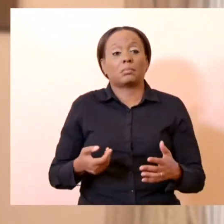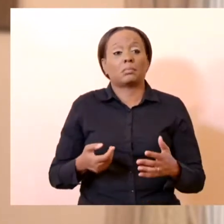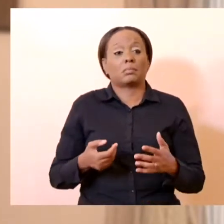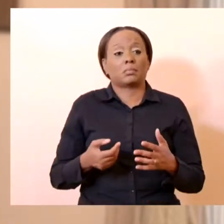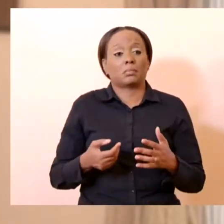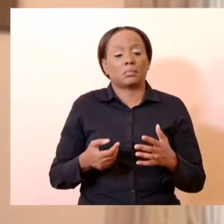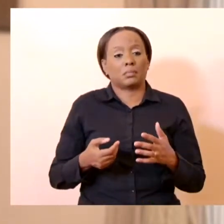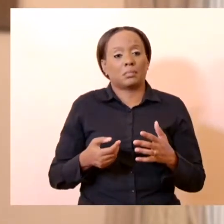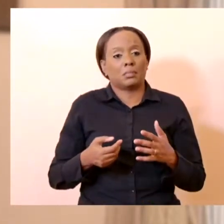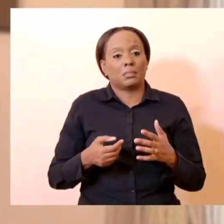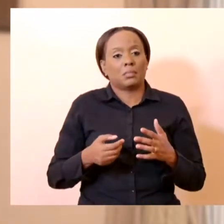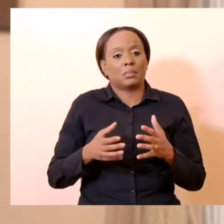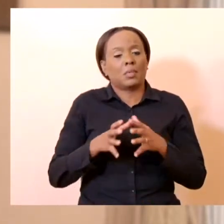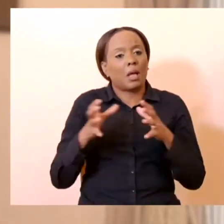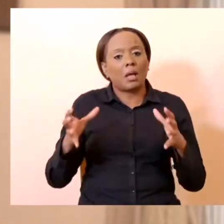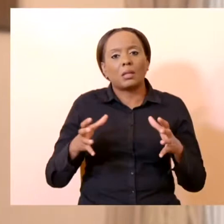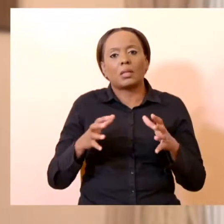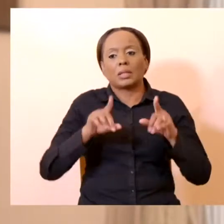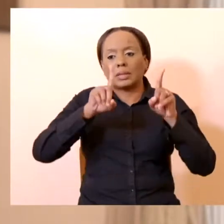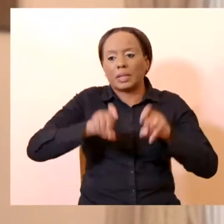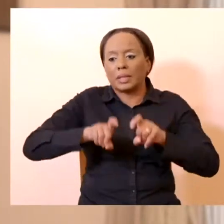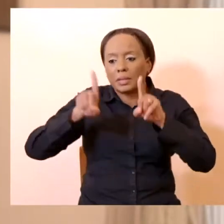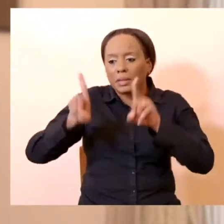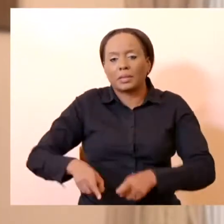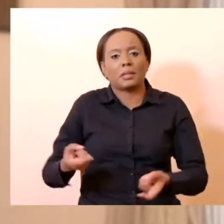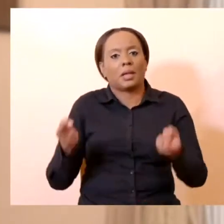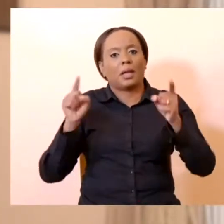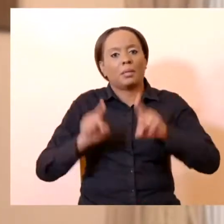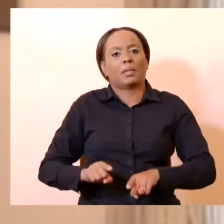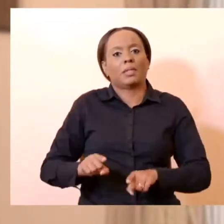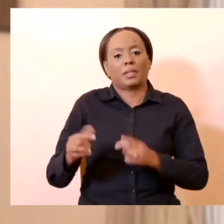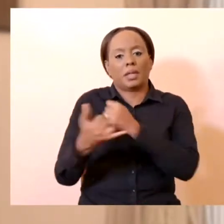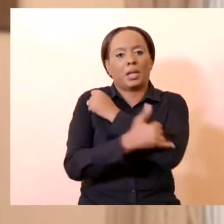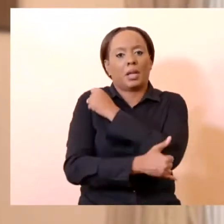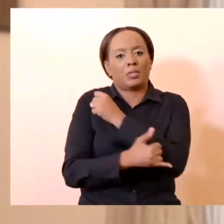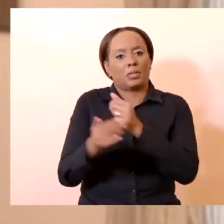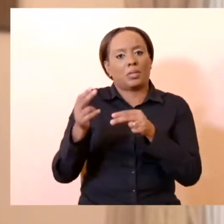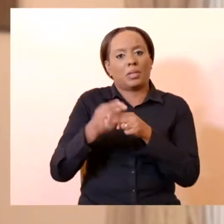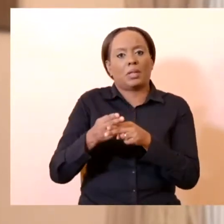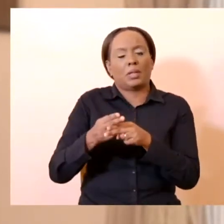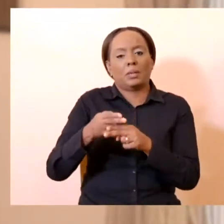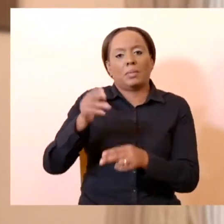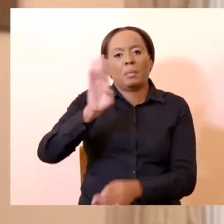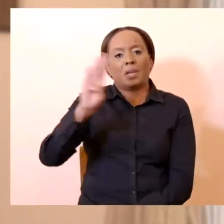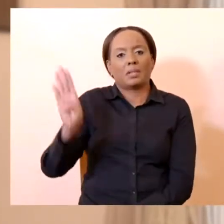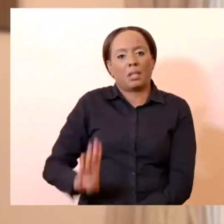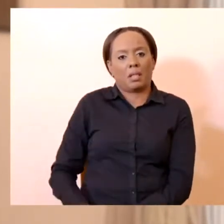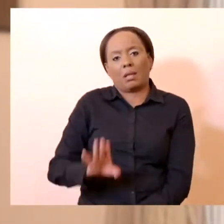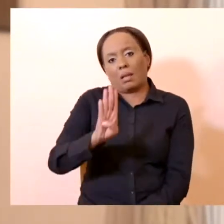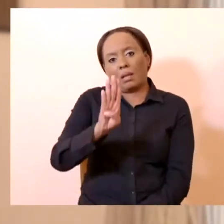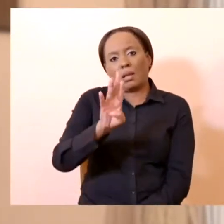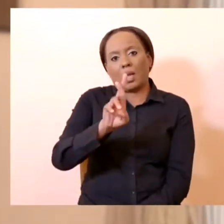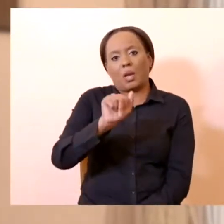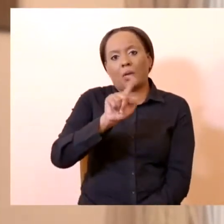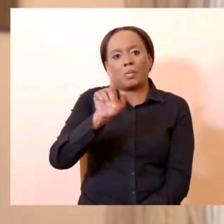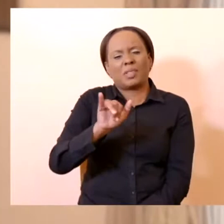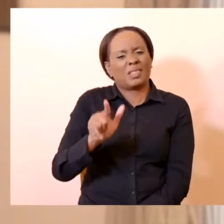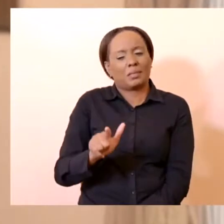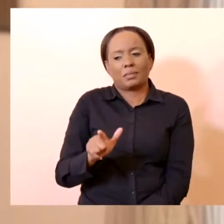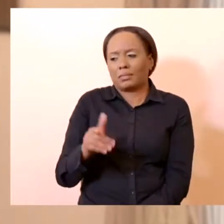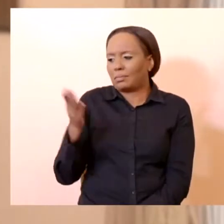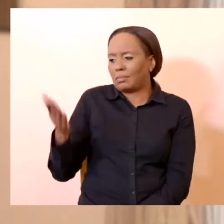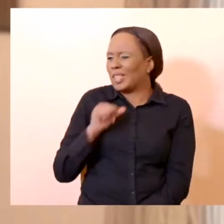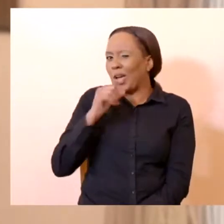phase trials were done, they were done in Brazil, and they're not white. It's done in South